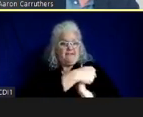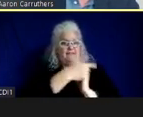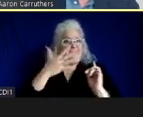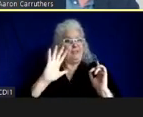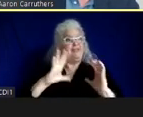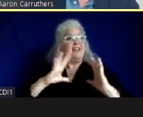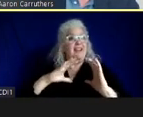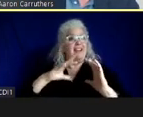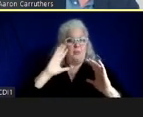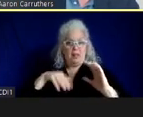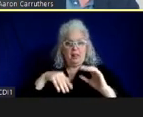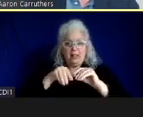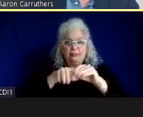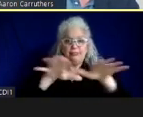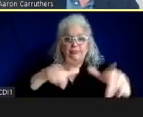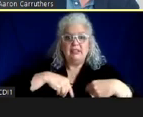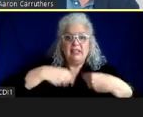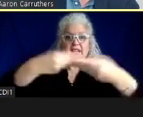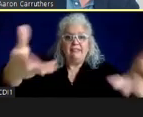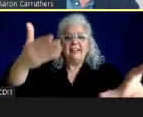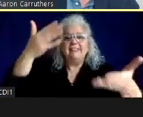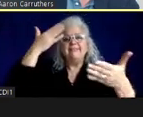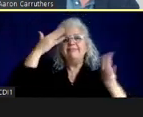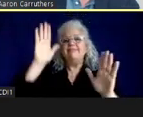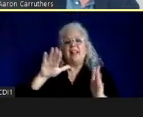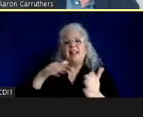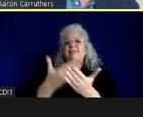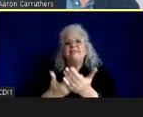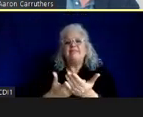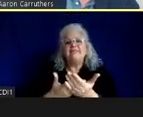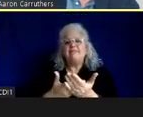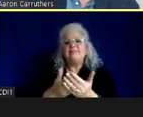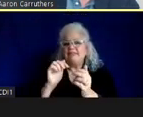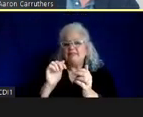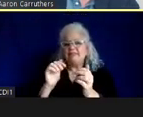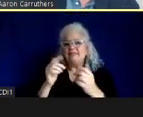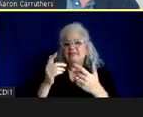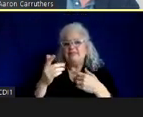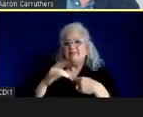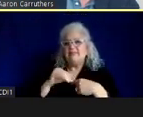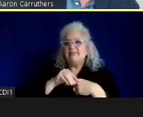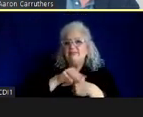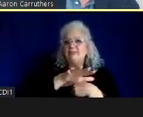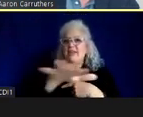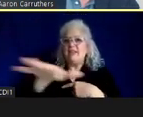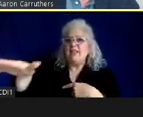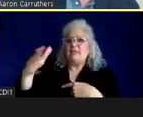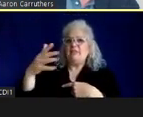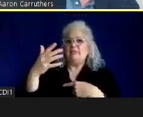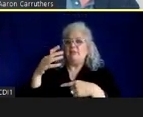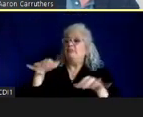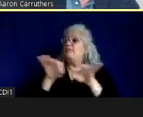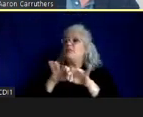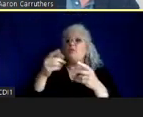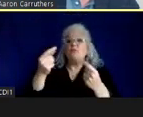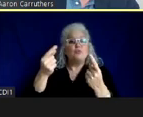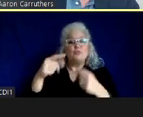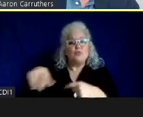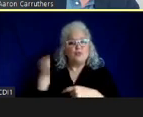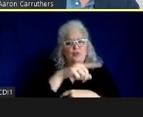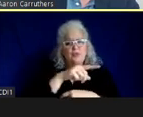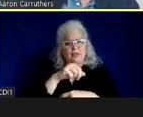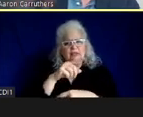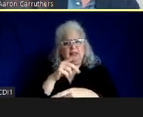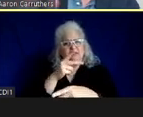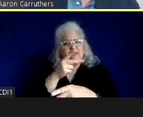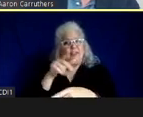still spread the virus. This is important as it relates to caregivers who come into home. If somebody has IHSS and that caregiver has decided to get